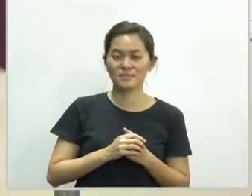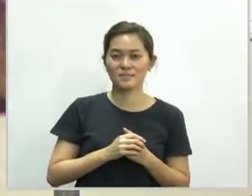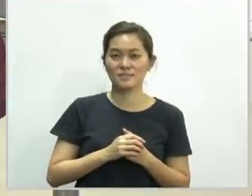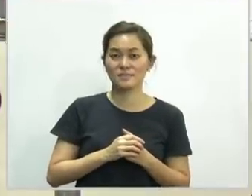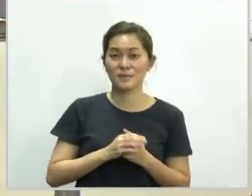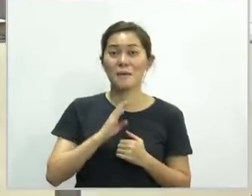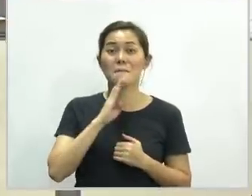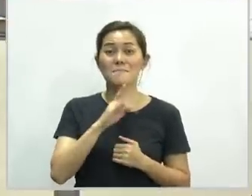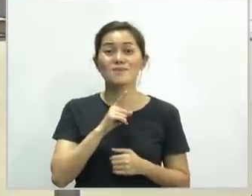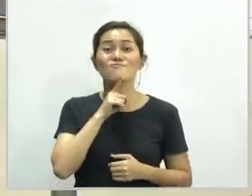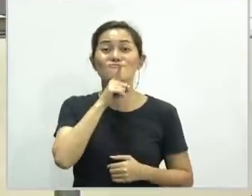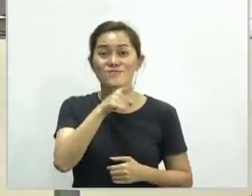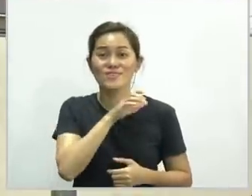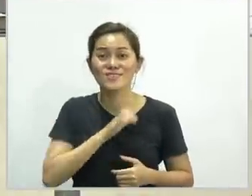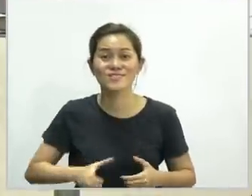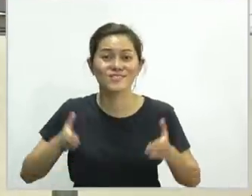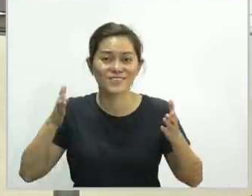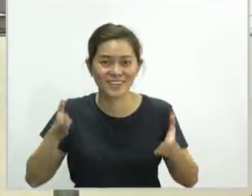Be a real one.